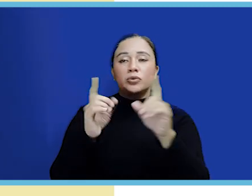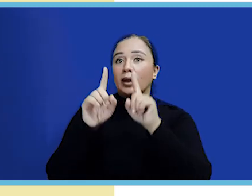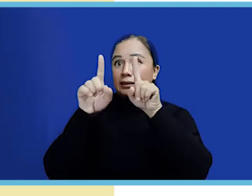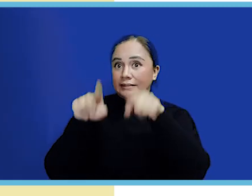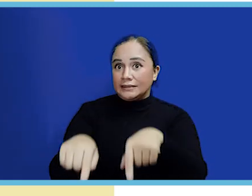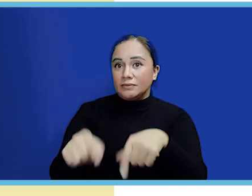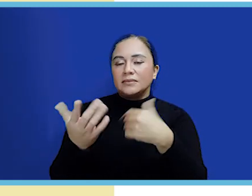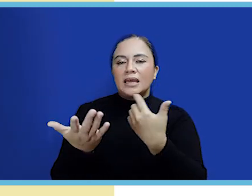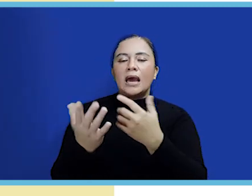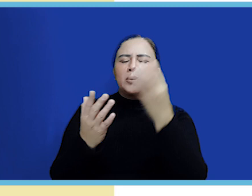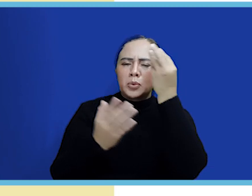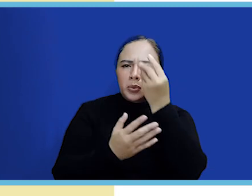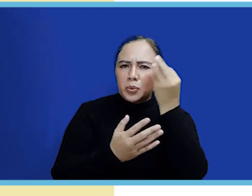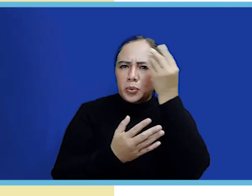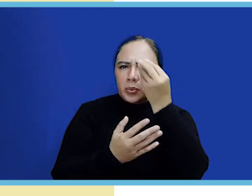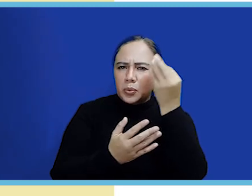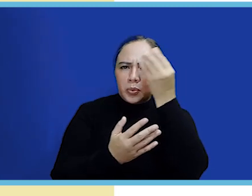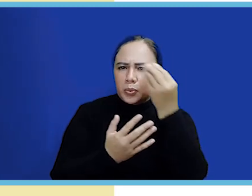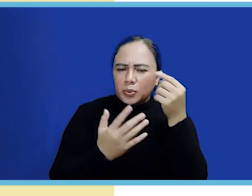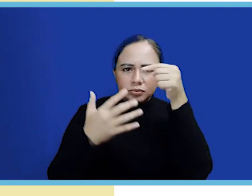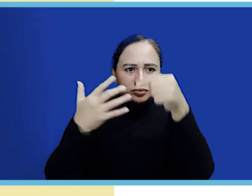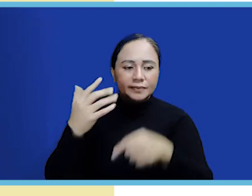your answers, reflect on the following.